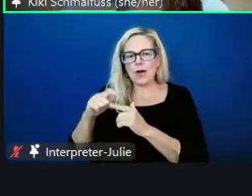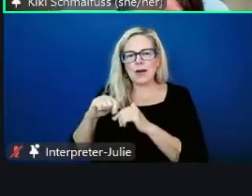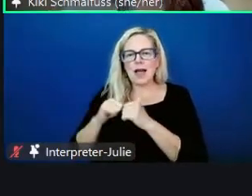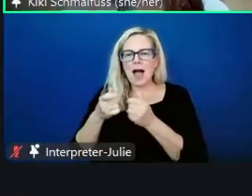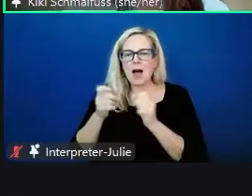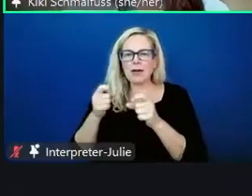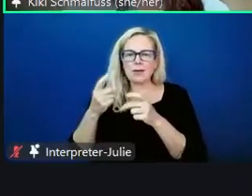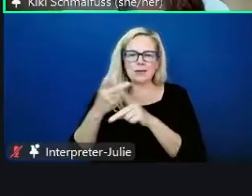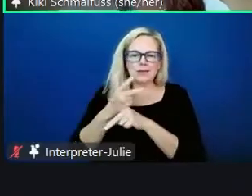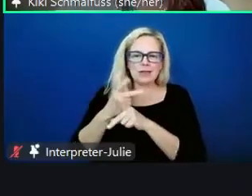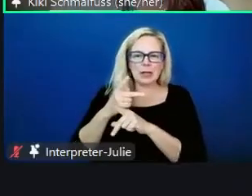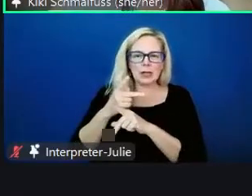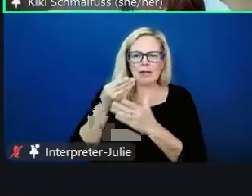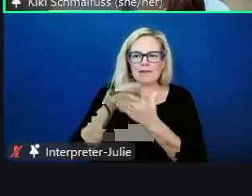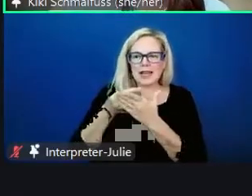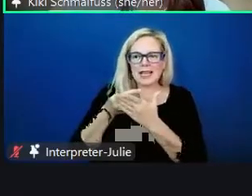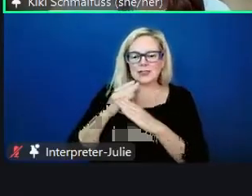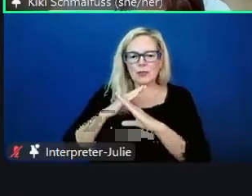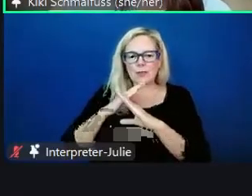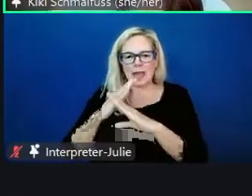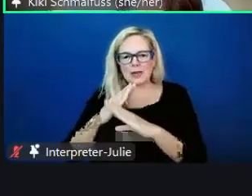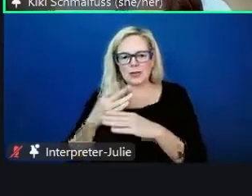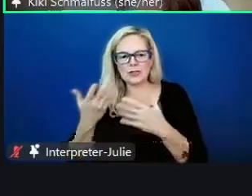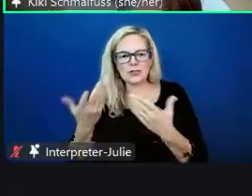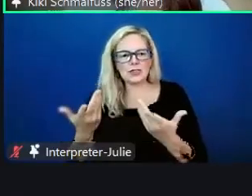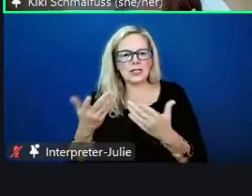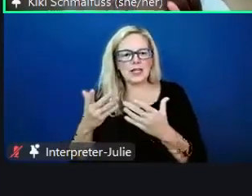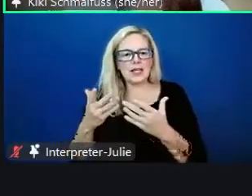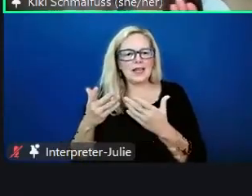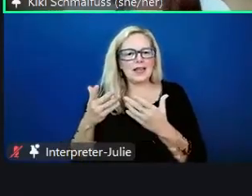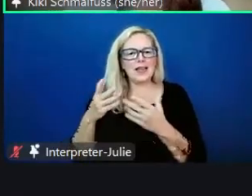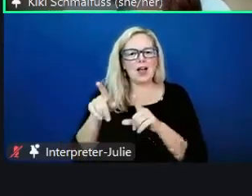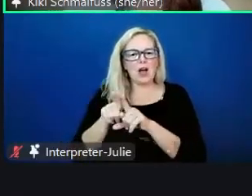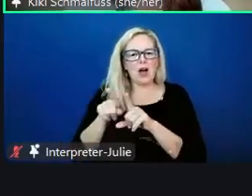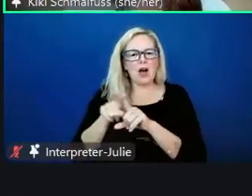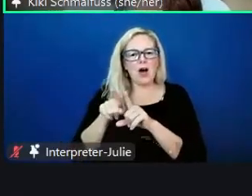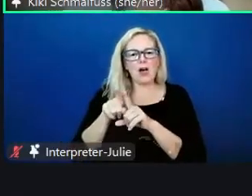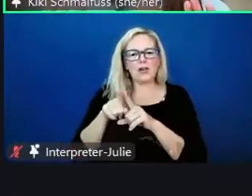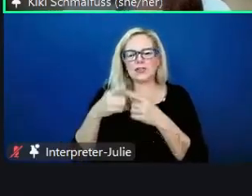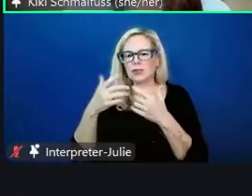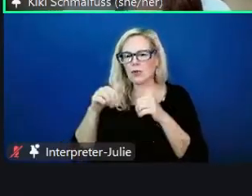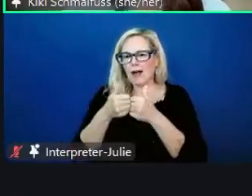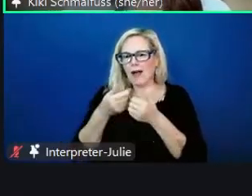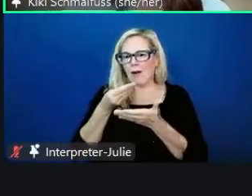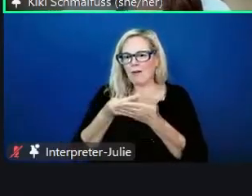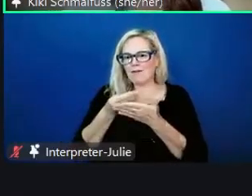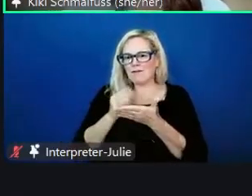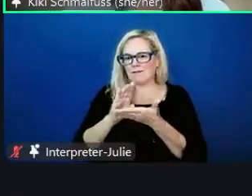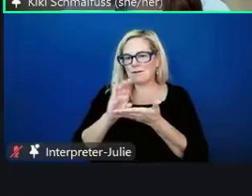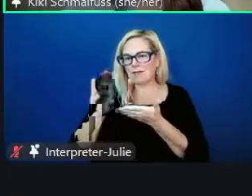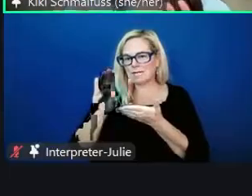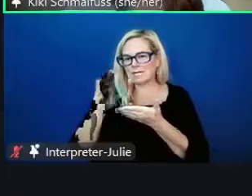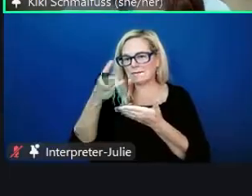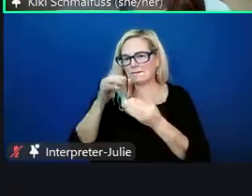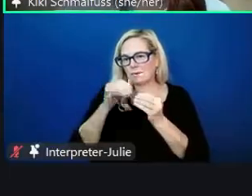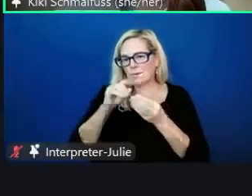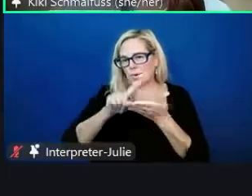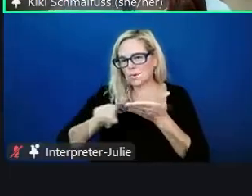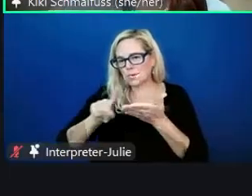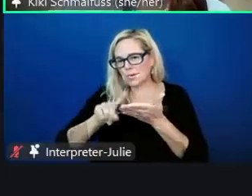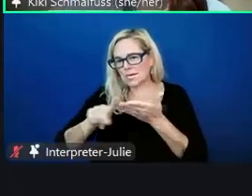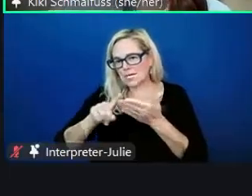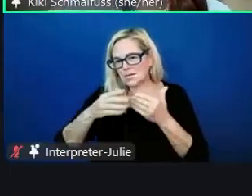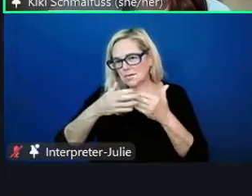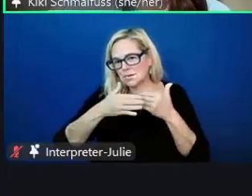in person, since we were able to fund those the first year, and also funding of longitudinal programming, since that was such an essential part of our